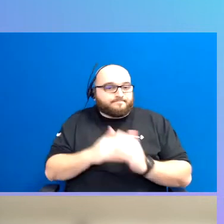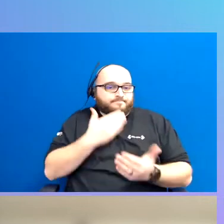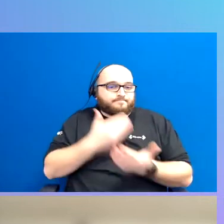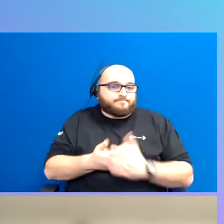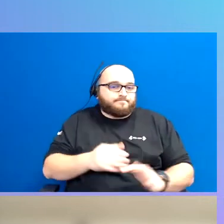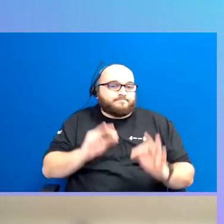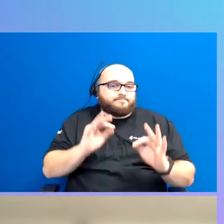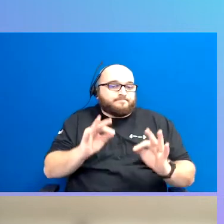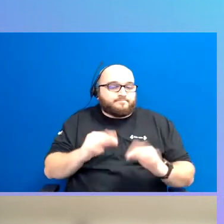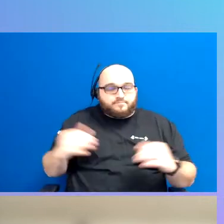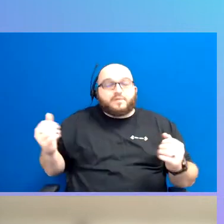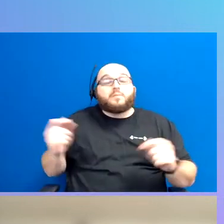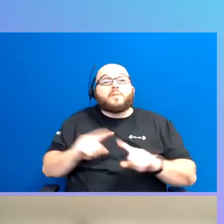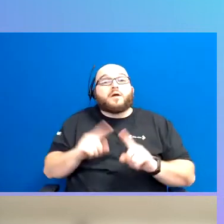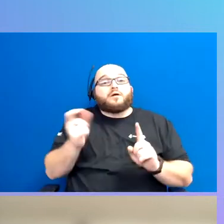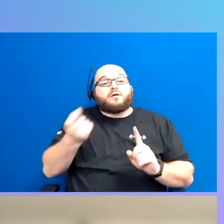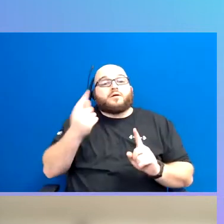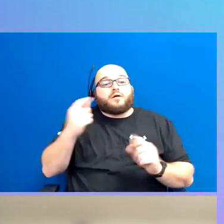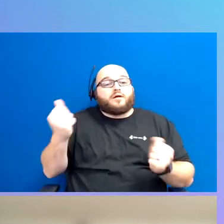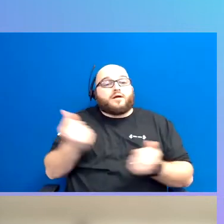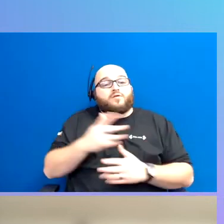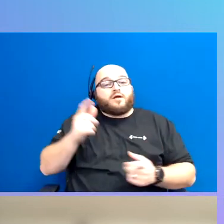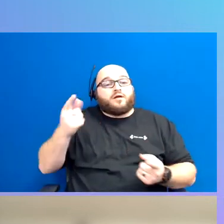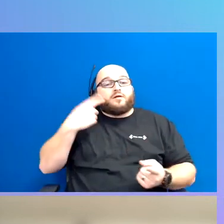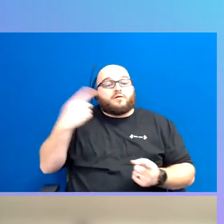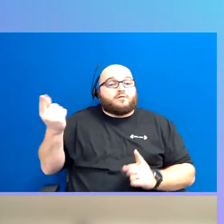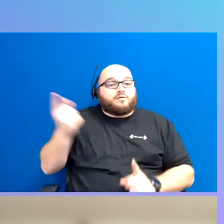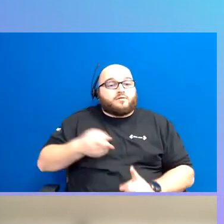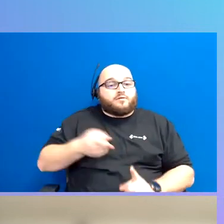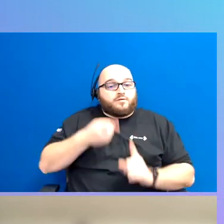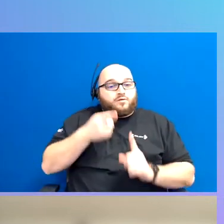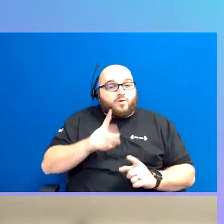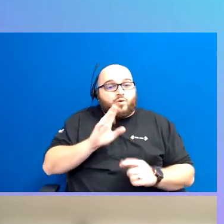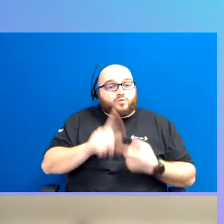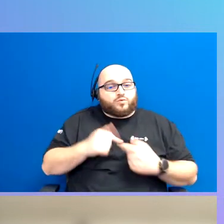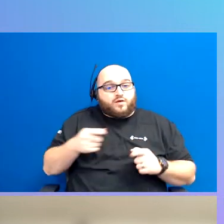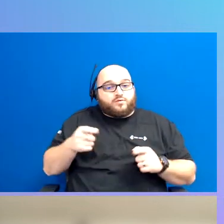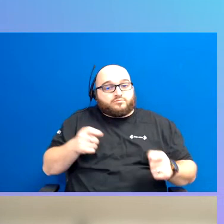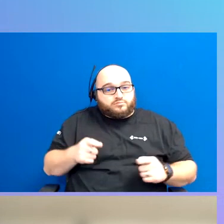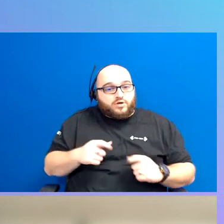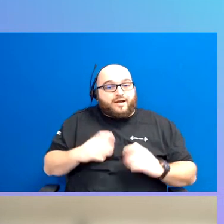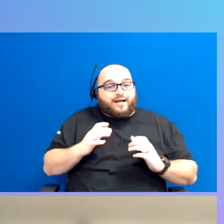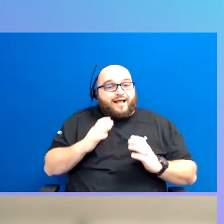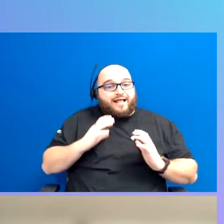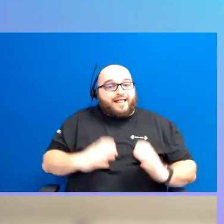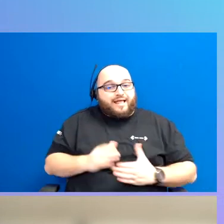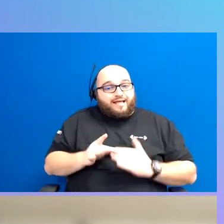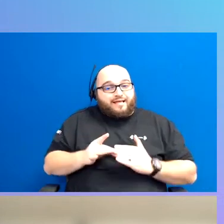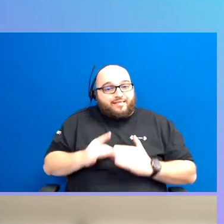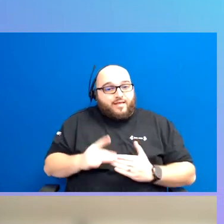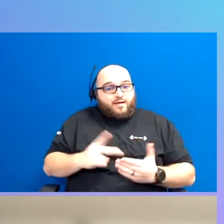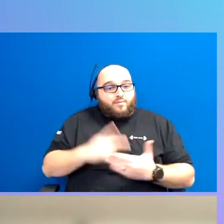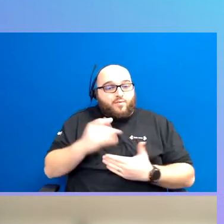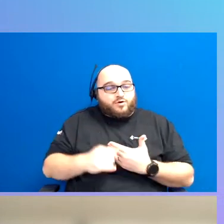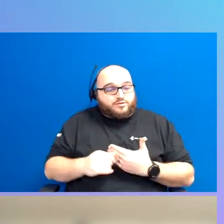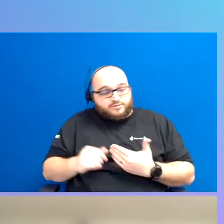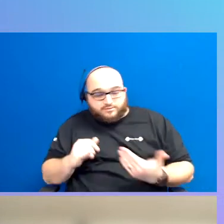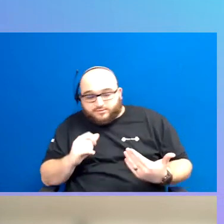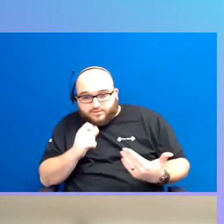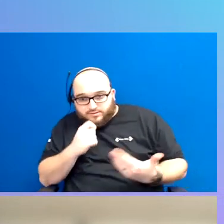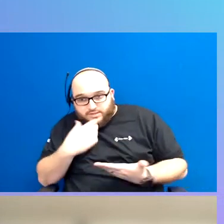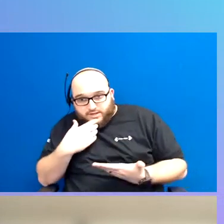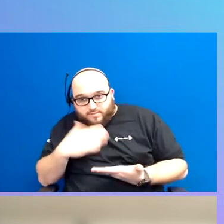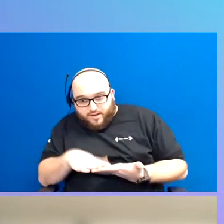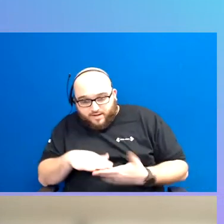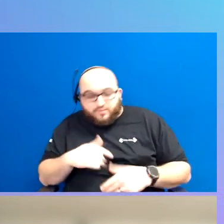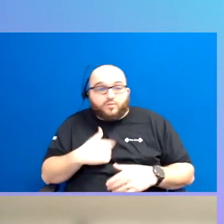now came down to regulatory and client-led projects only, which is not a bad thing, right? If you think about it, we're doing lots of